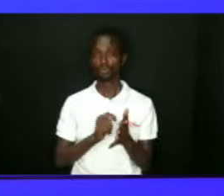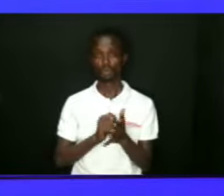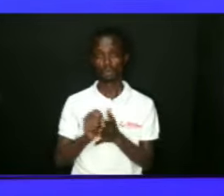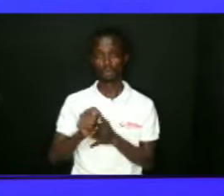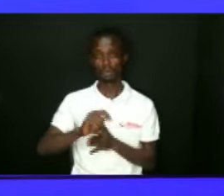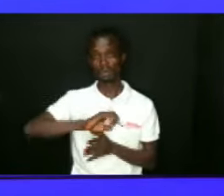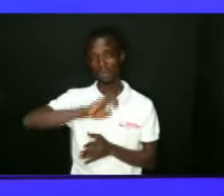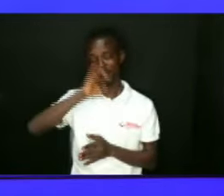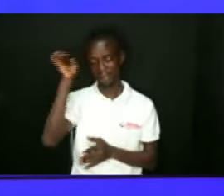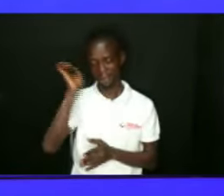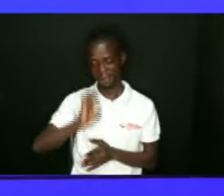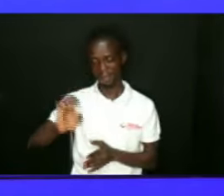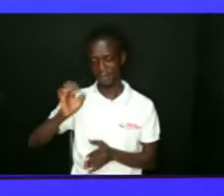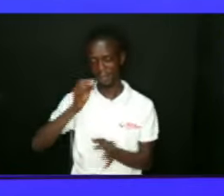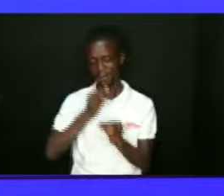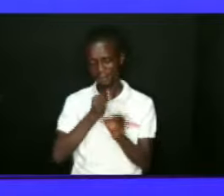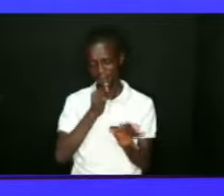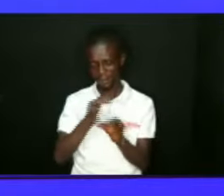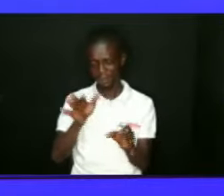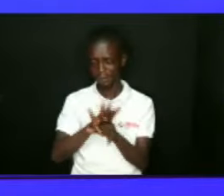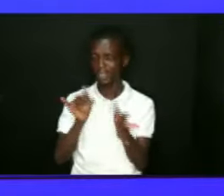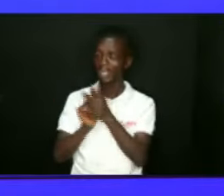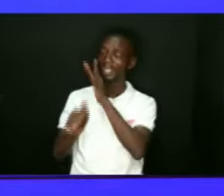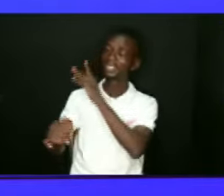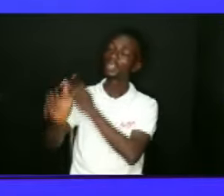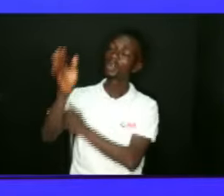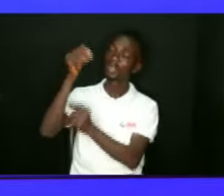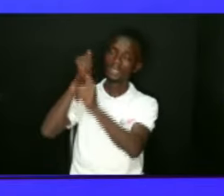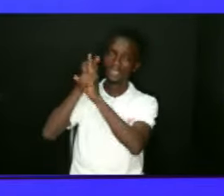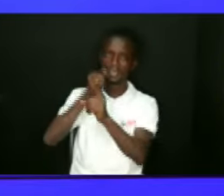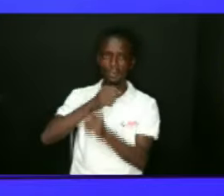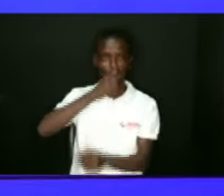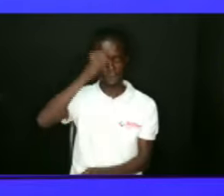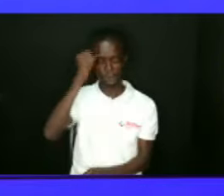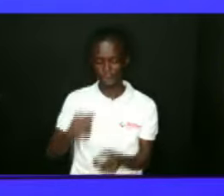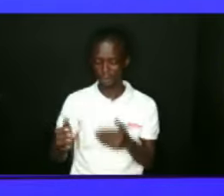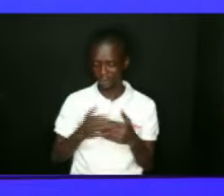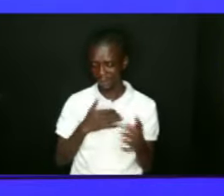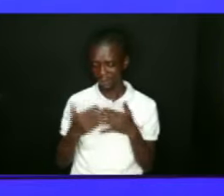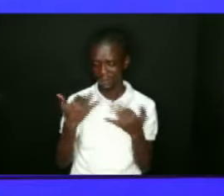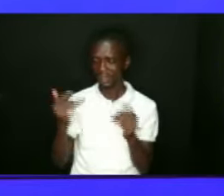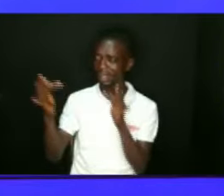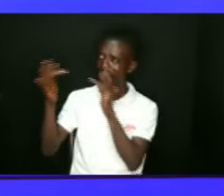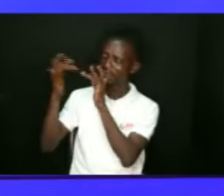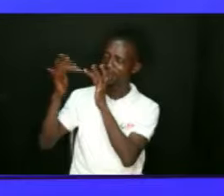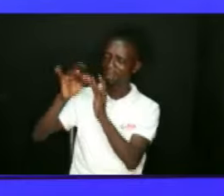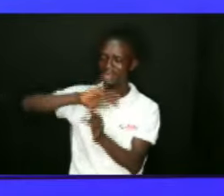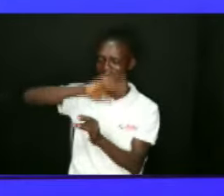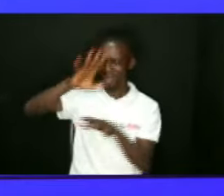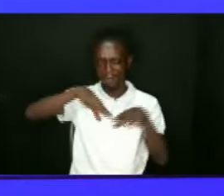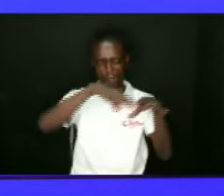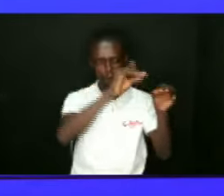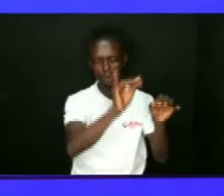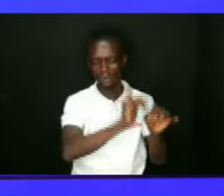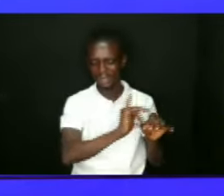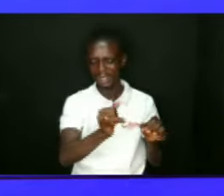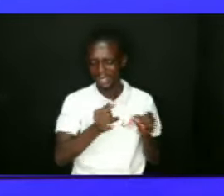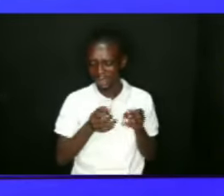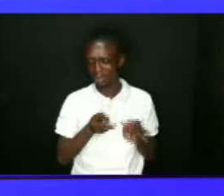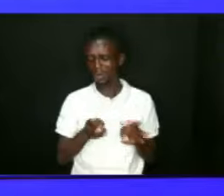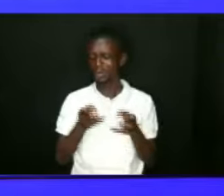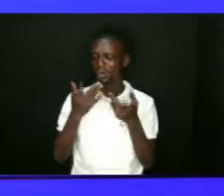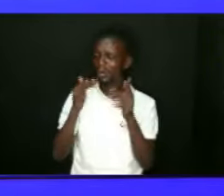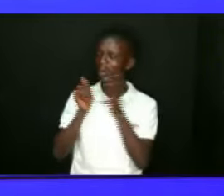Faithful, you are ever sure. Anytime we come to you, we never leave the same. We thank you for who you